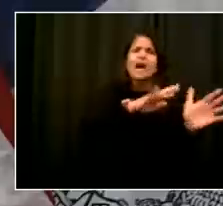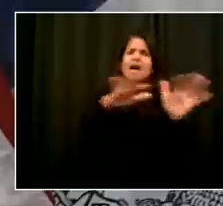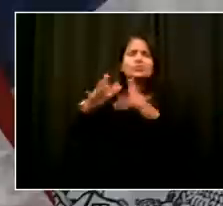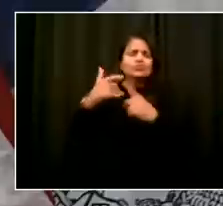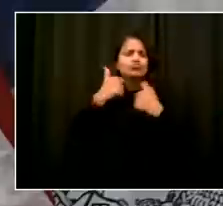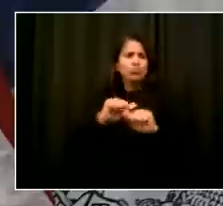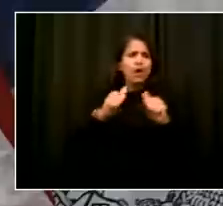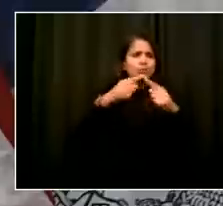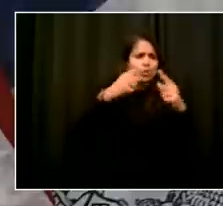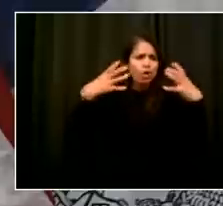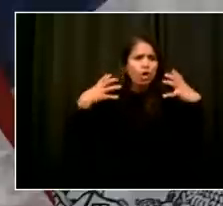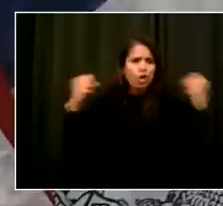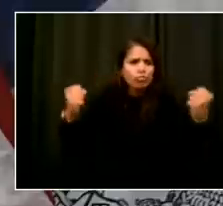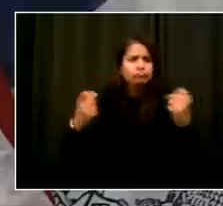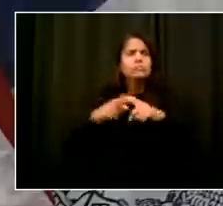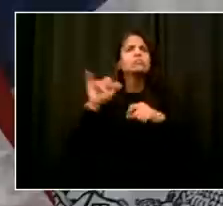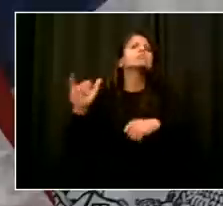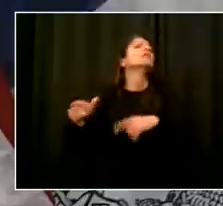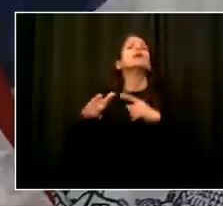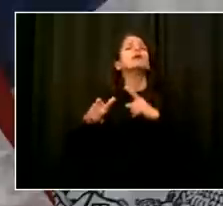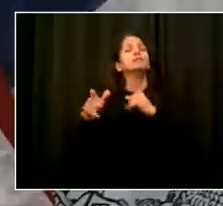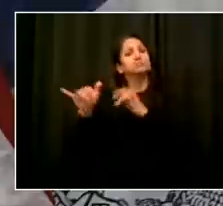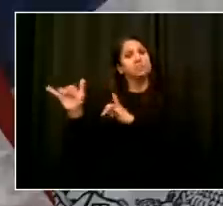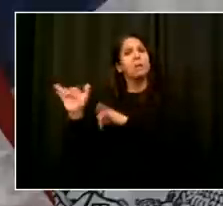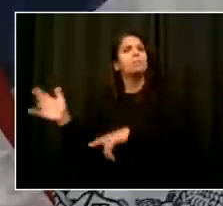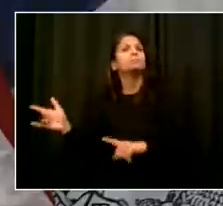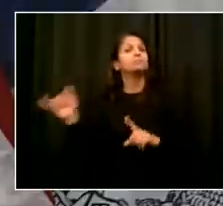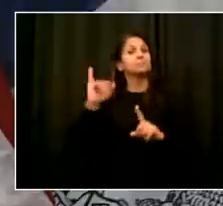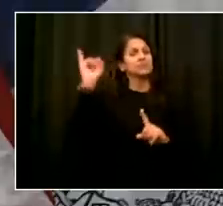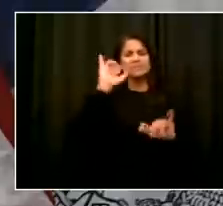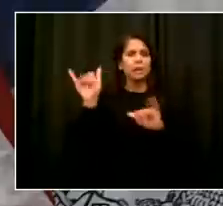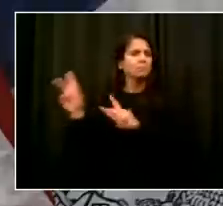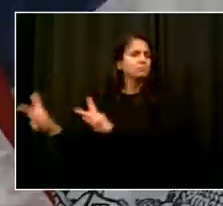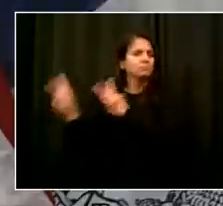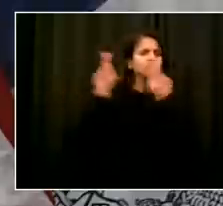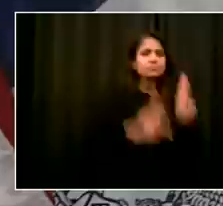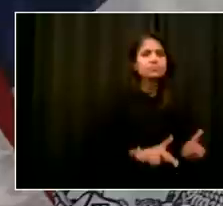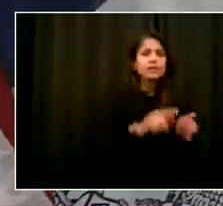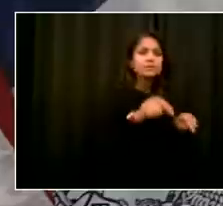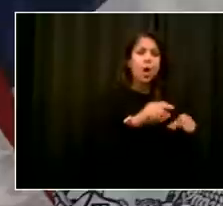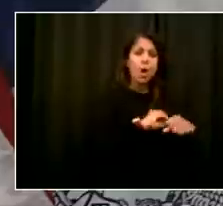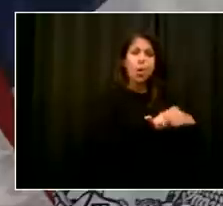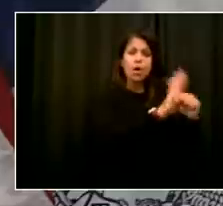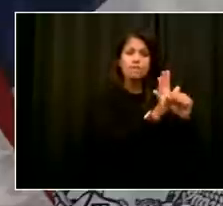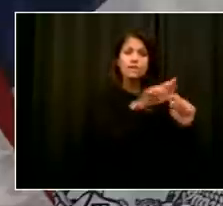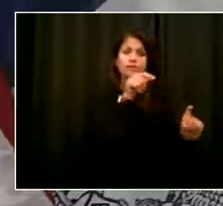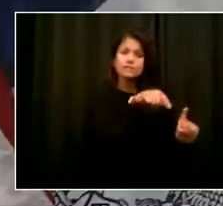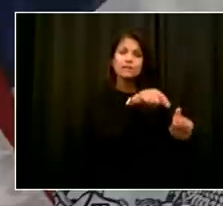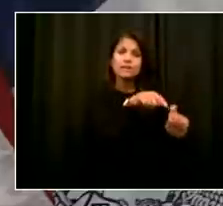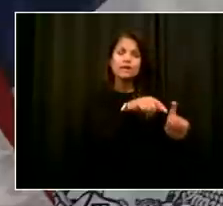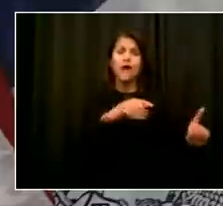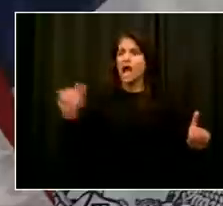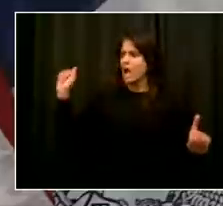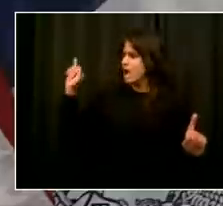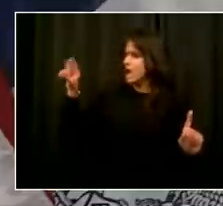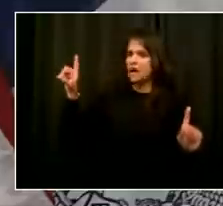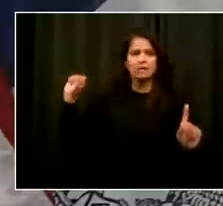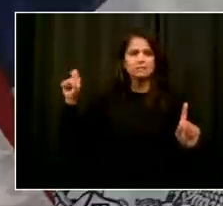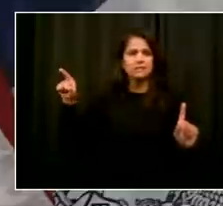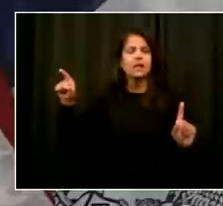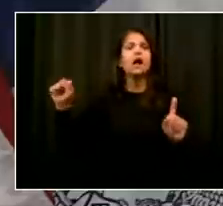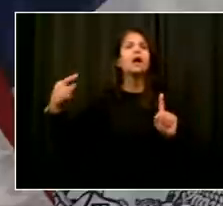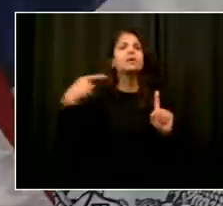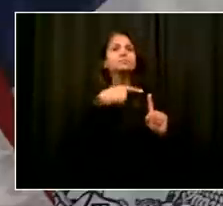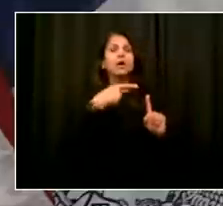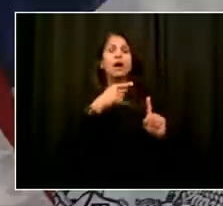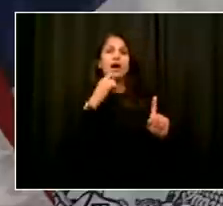no place felt that more in the AIDS crisis than this city. But let's also appreciate how far we have come back